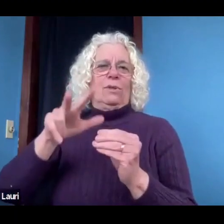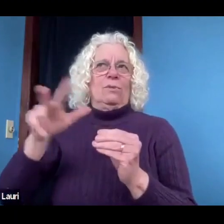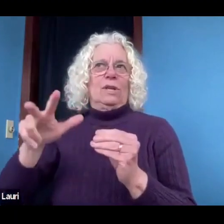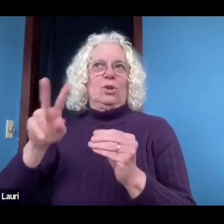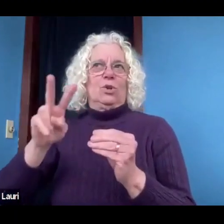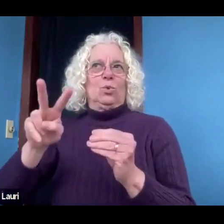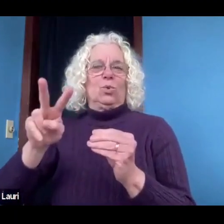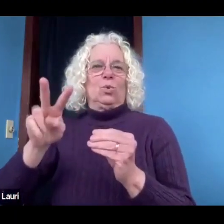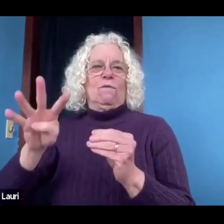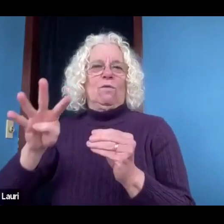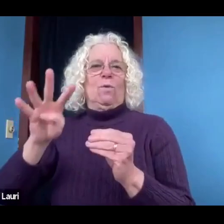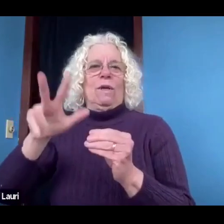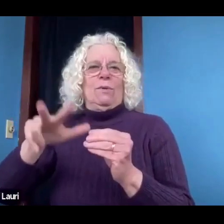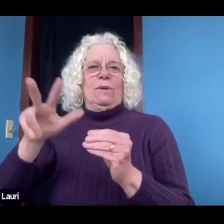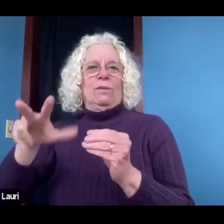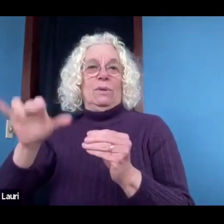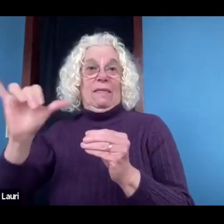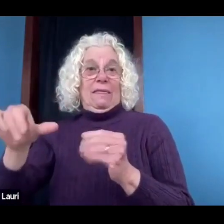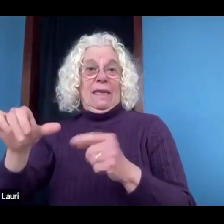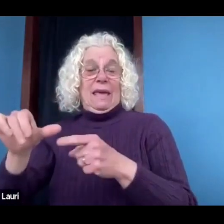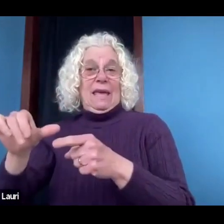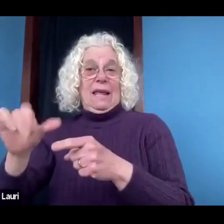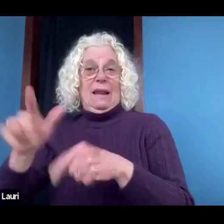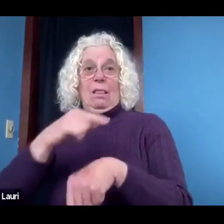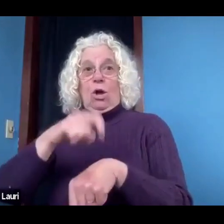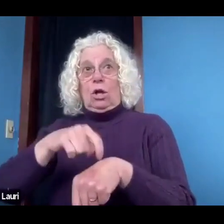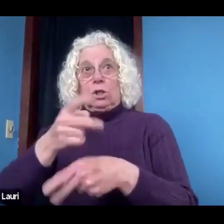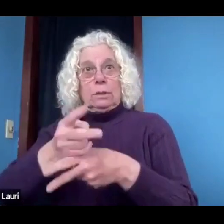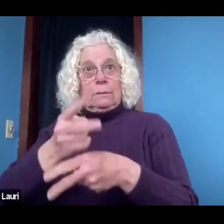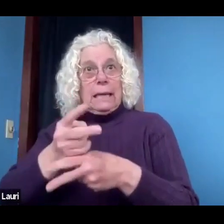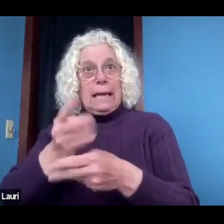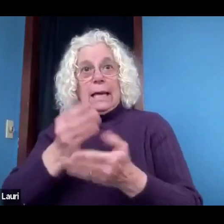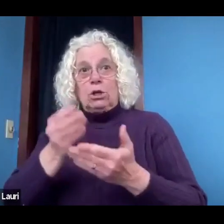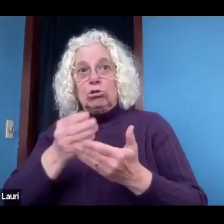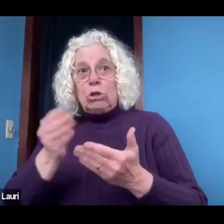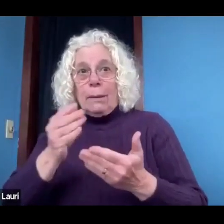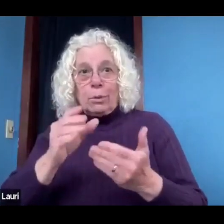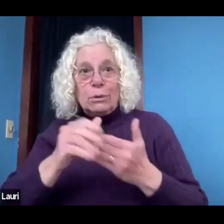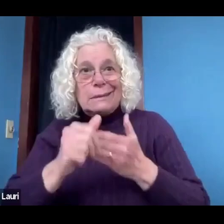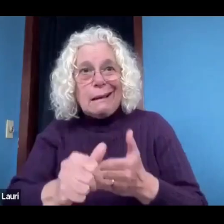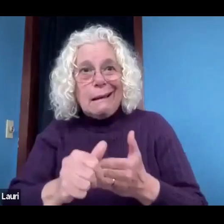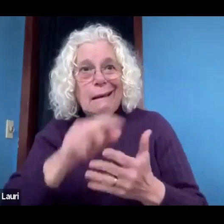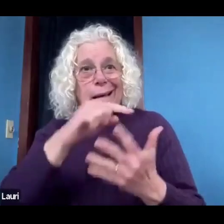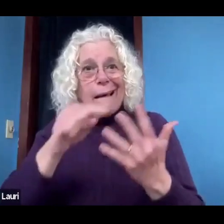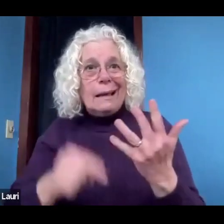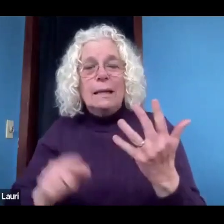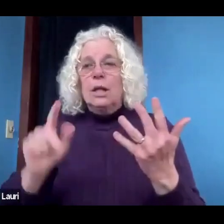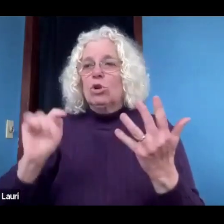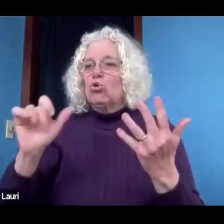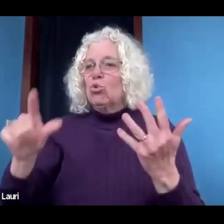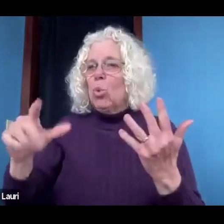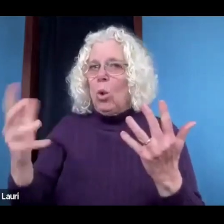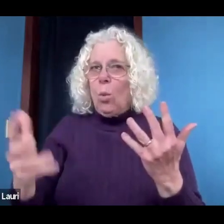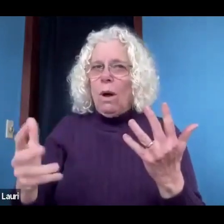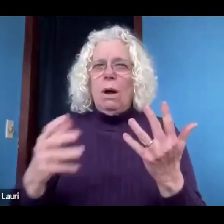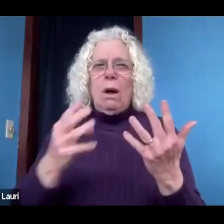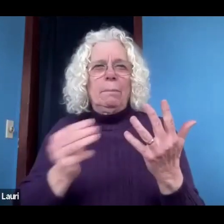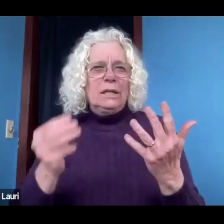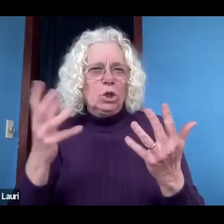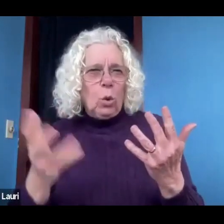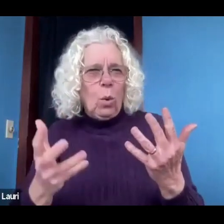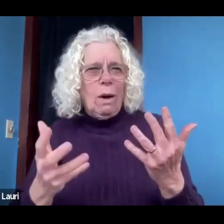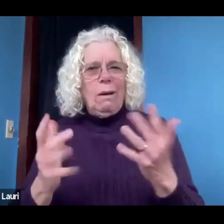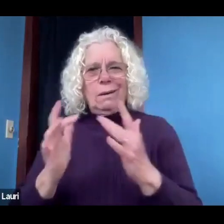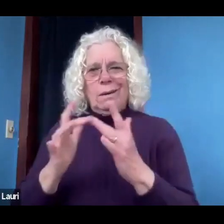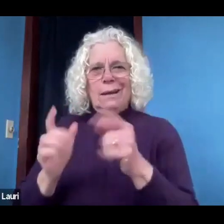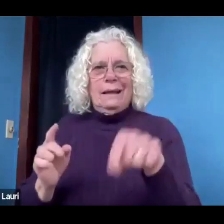800-333-2433, if you're looking for a long-term care shopper's guide or looking to access some tool or some material for you or your loved